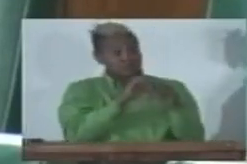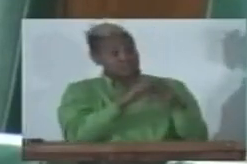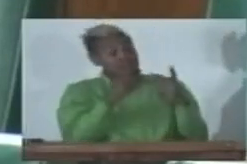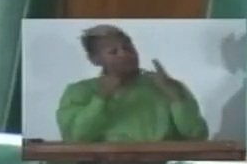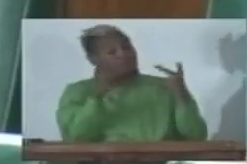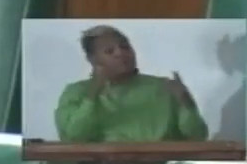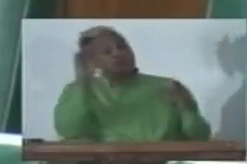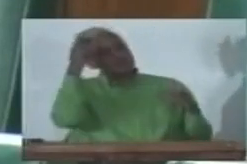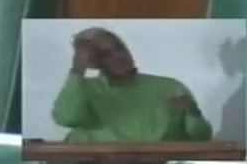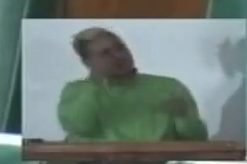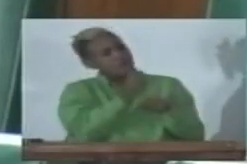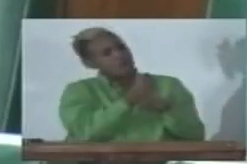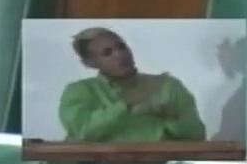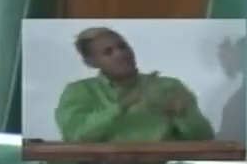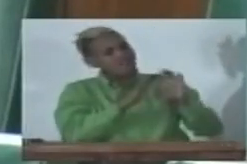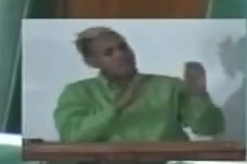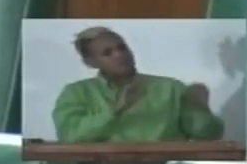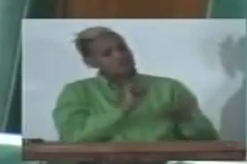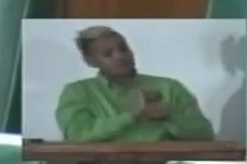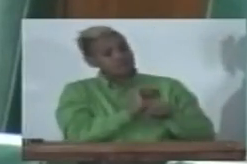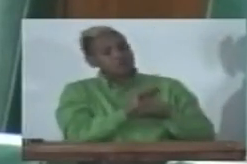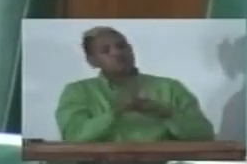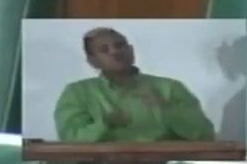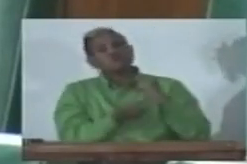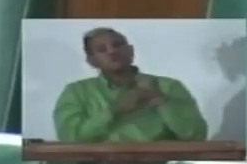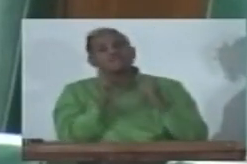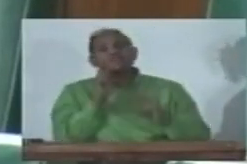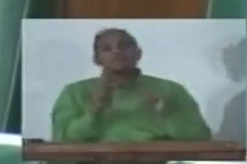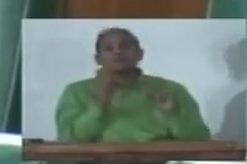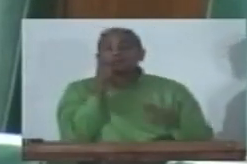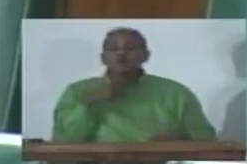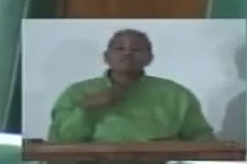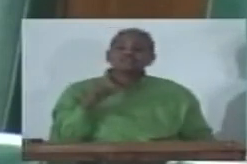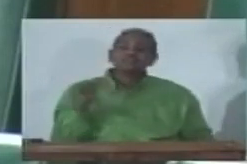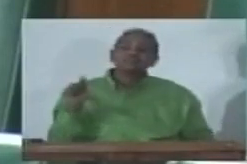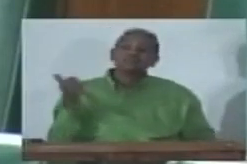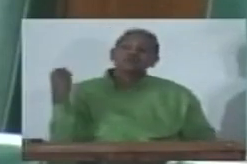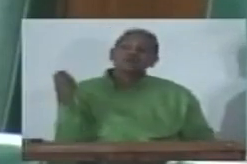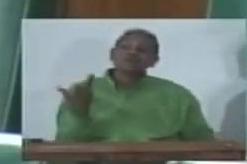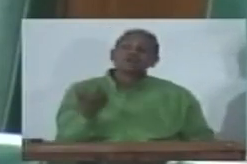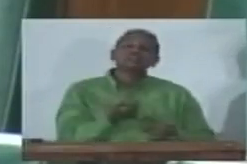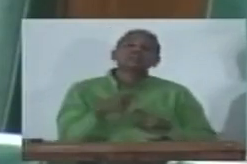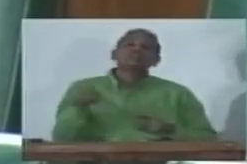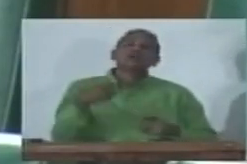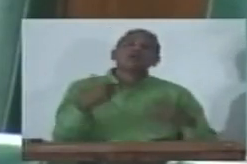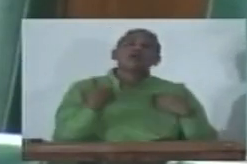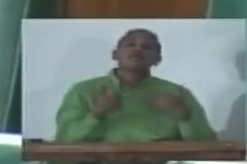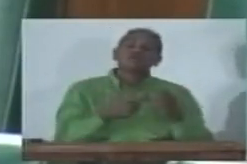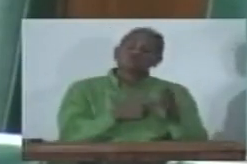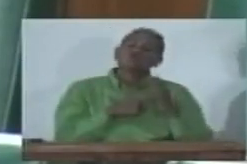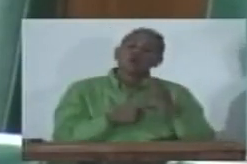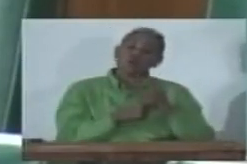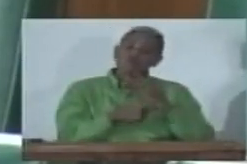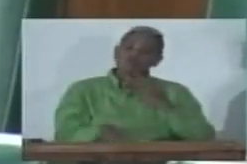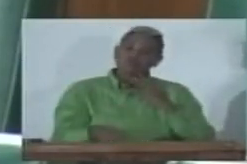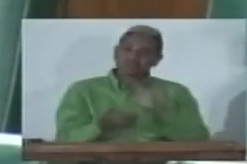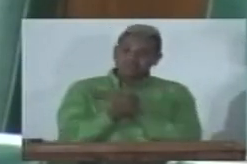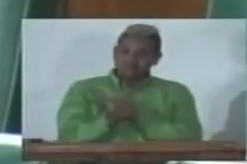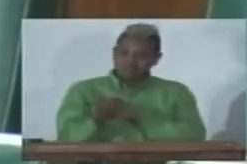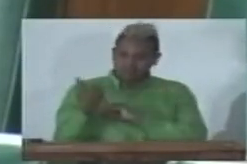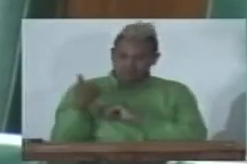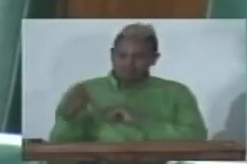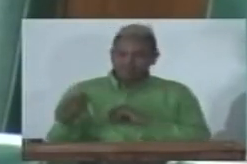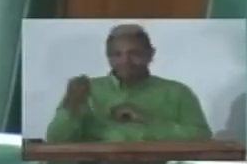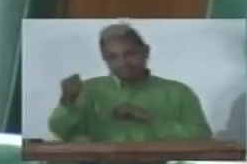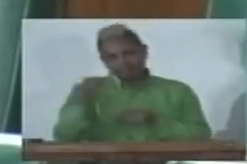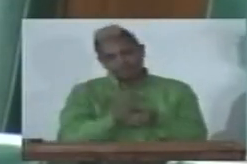sector should be reserved for persons with disabilities, provided that they possess the required qualification.